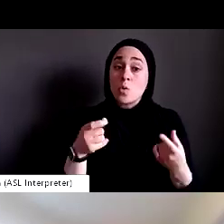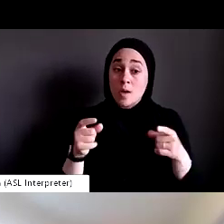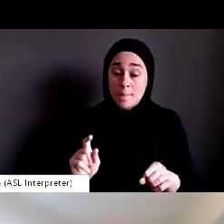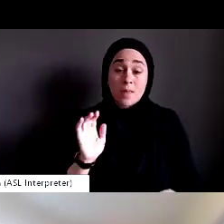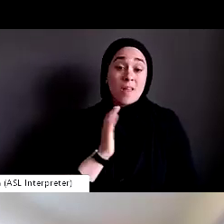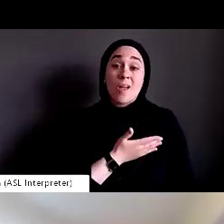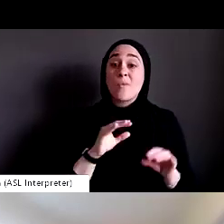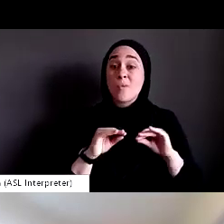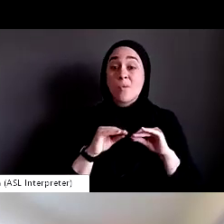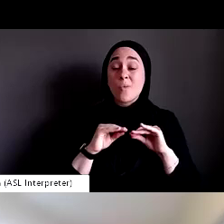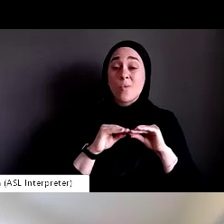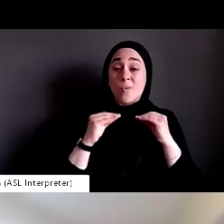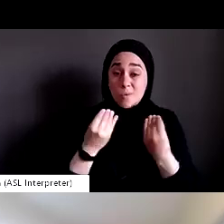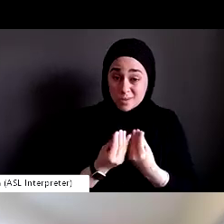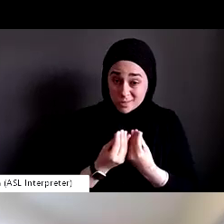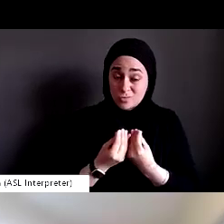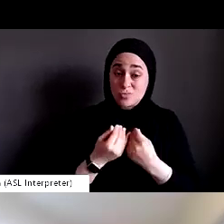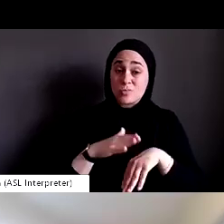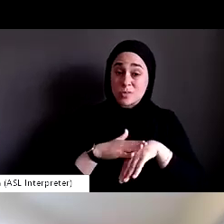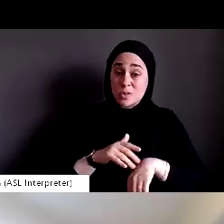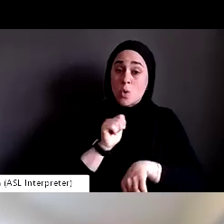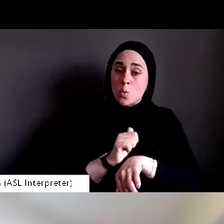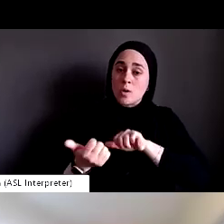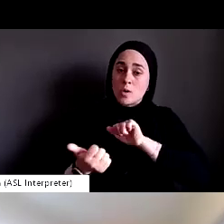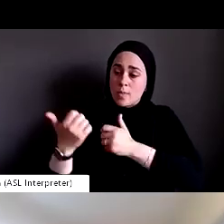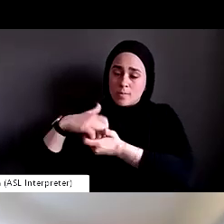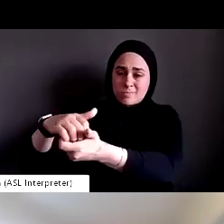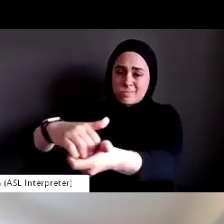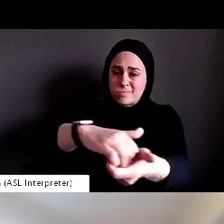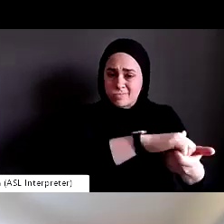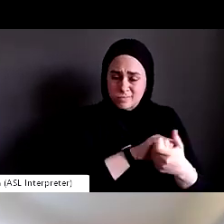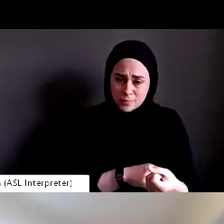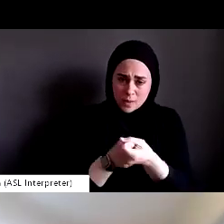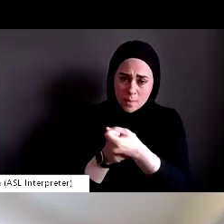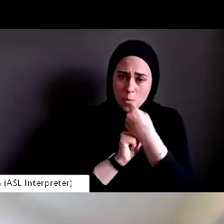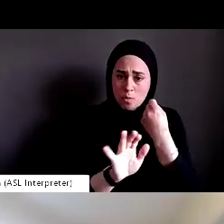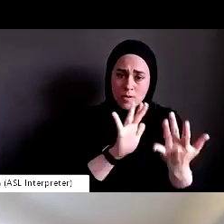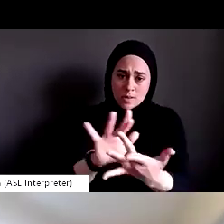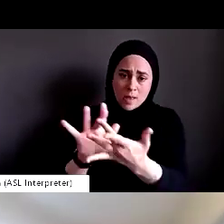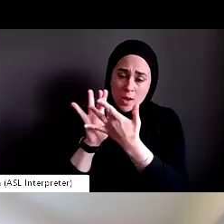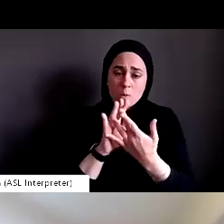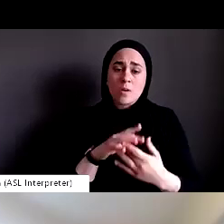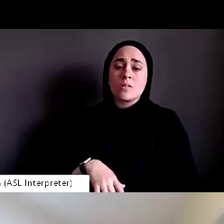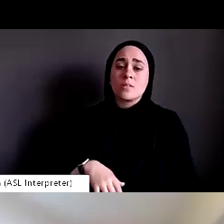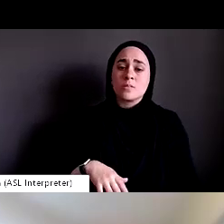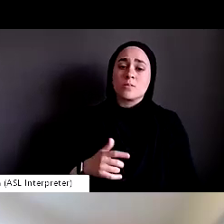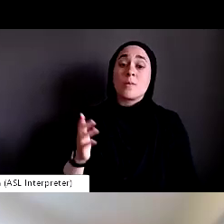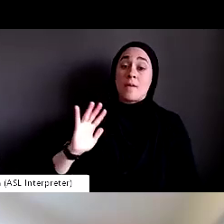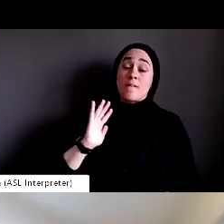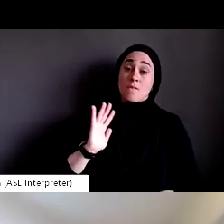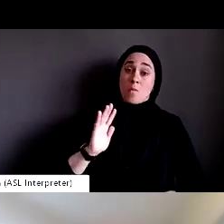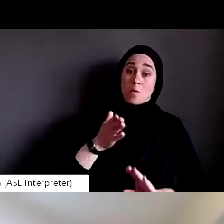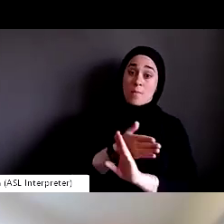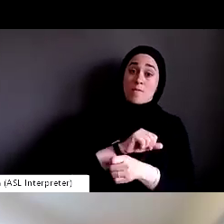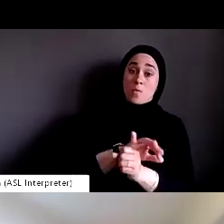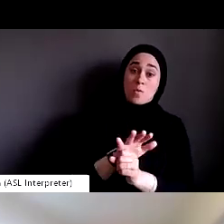consultants work closely with the networks to support them in their initiatives. Prior to COVID, we were meeting in person, but now we do many things